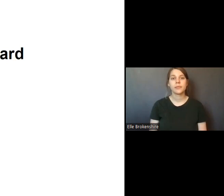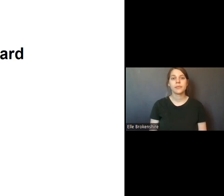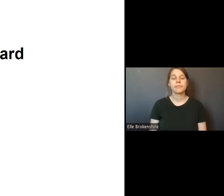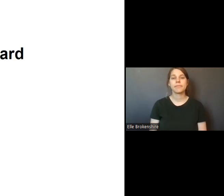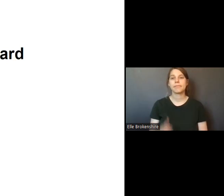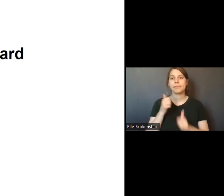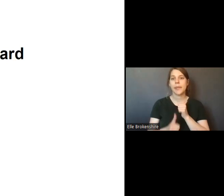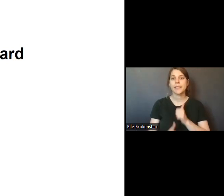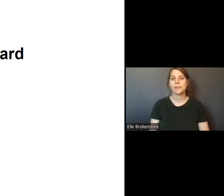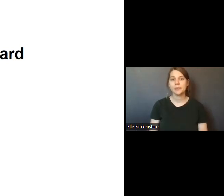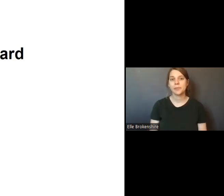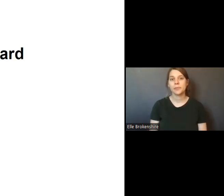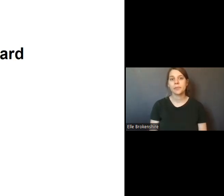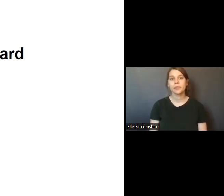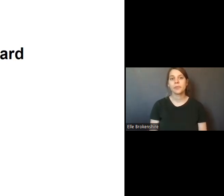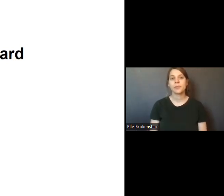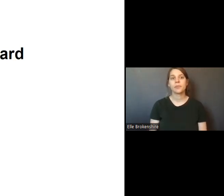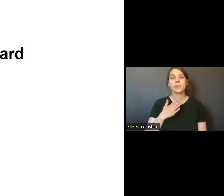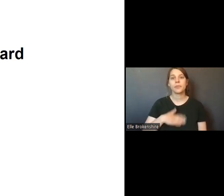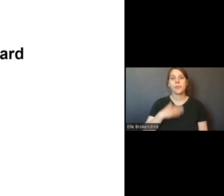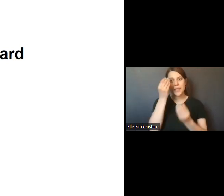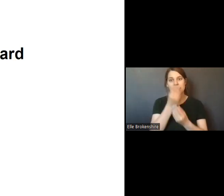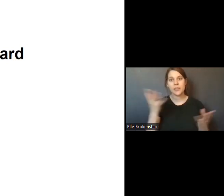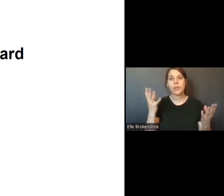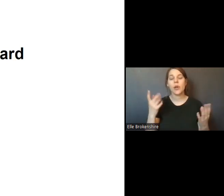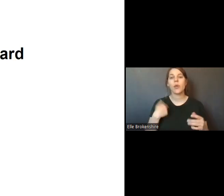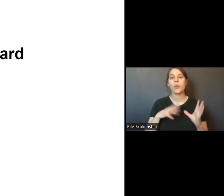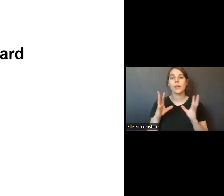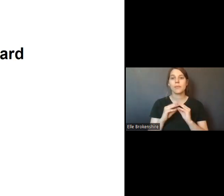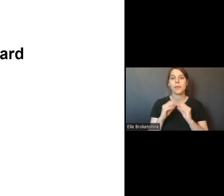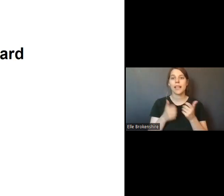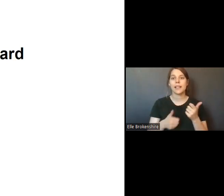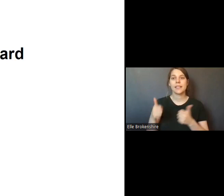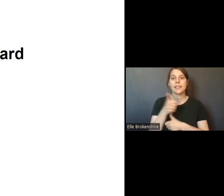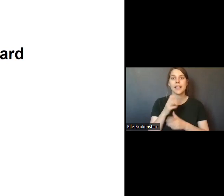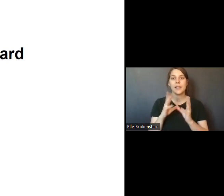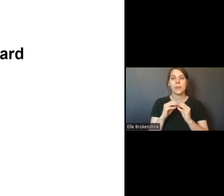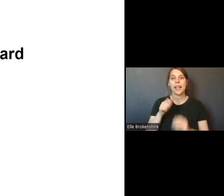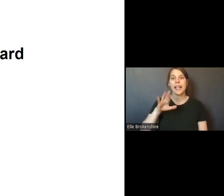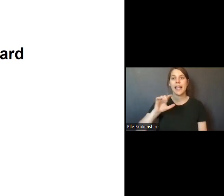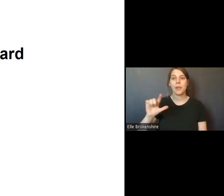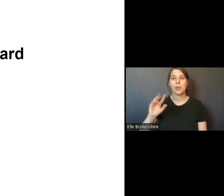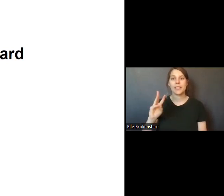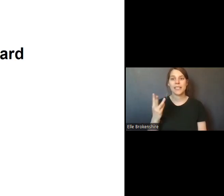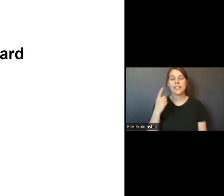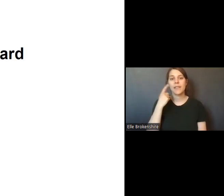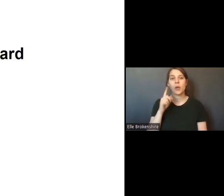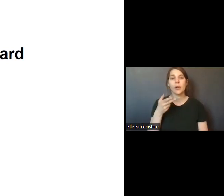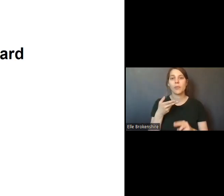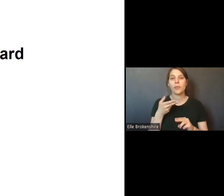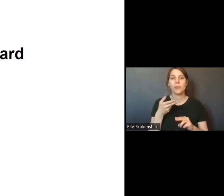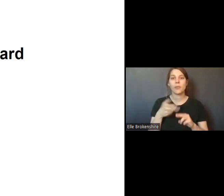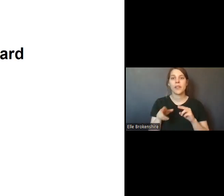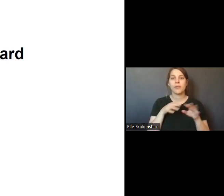carries. Please note that the board met in executive session on April 6th for a briefing that